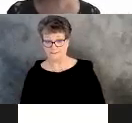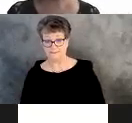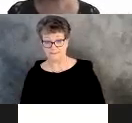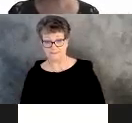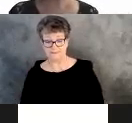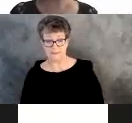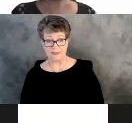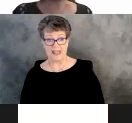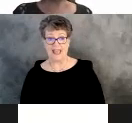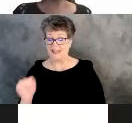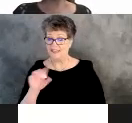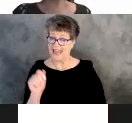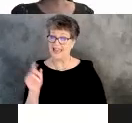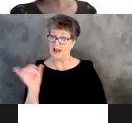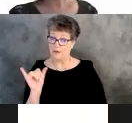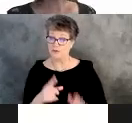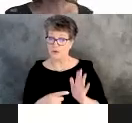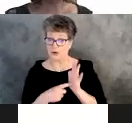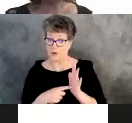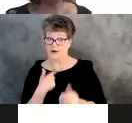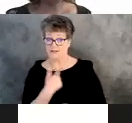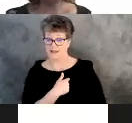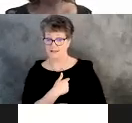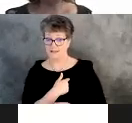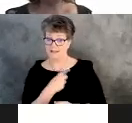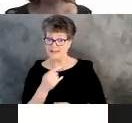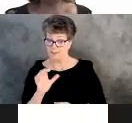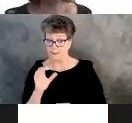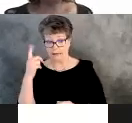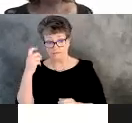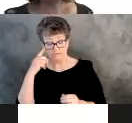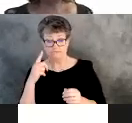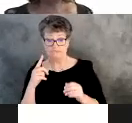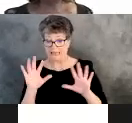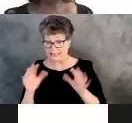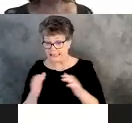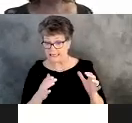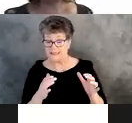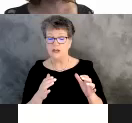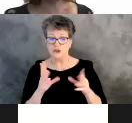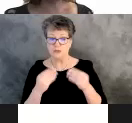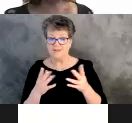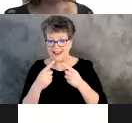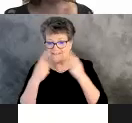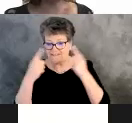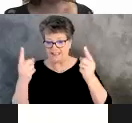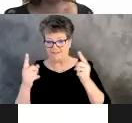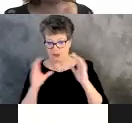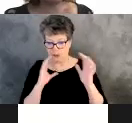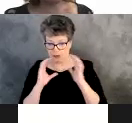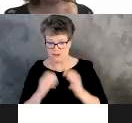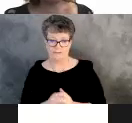But the ADA also requires us as public entities to provide effective communication. And for